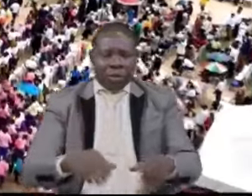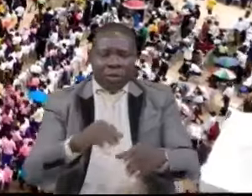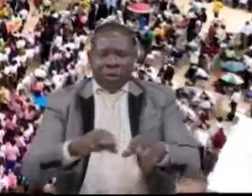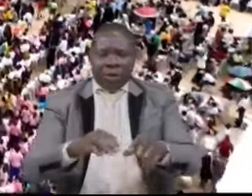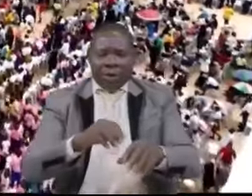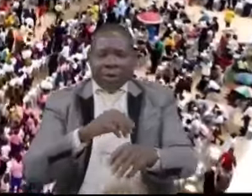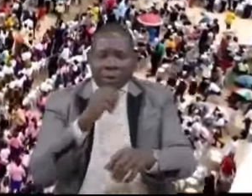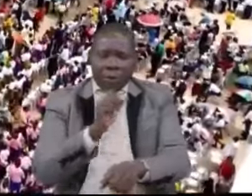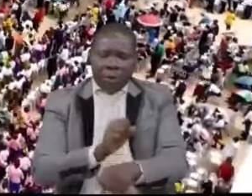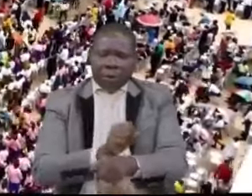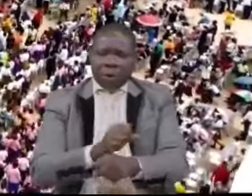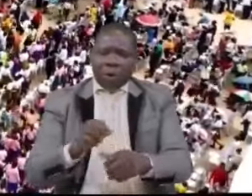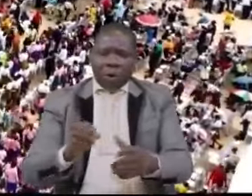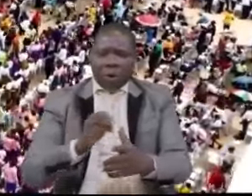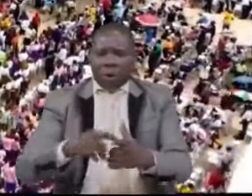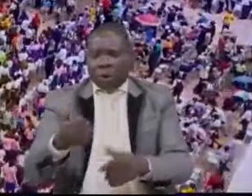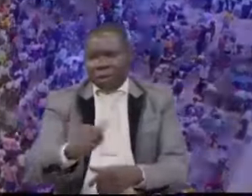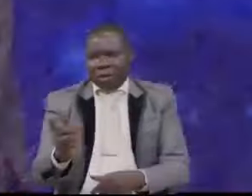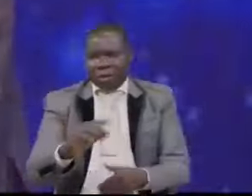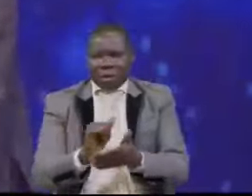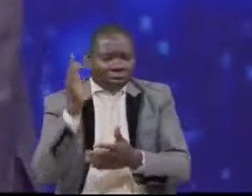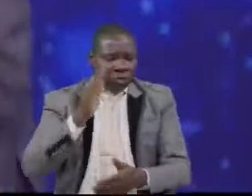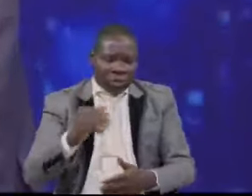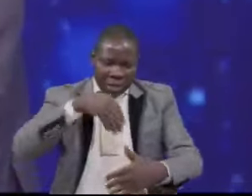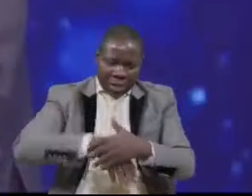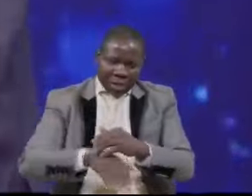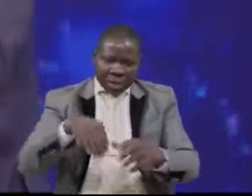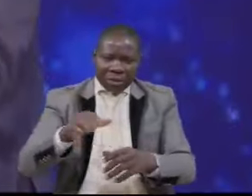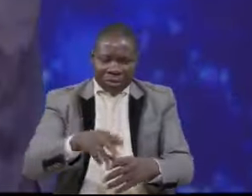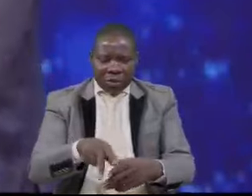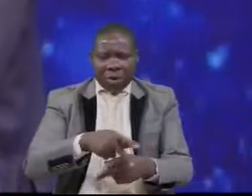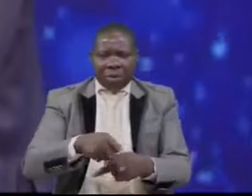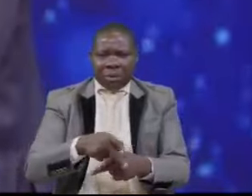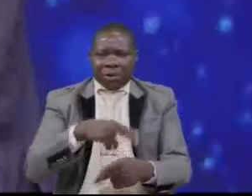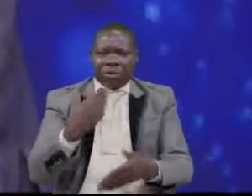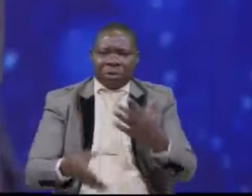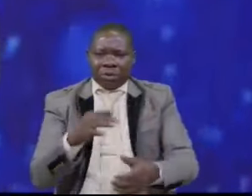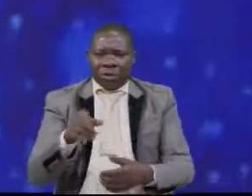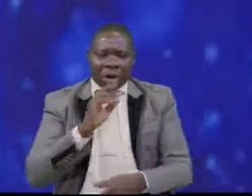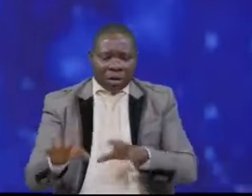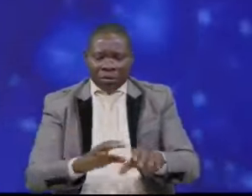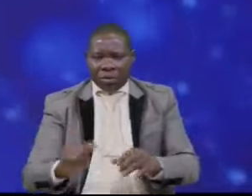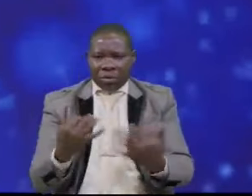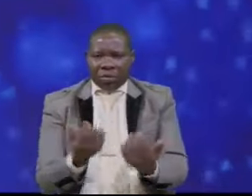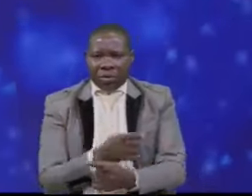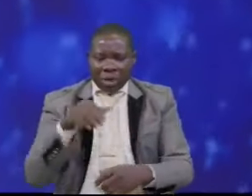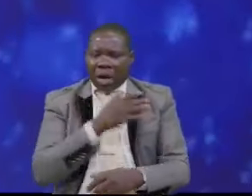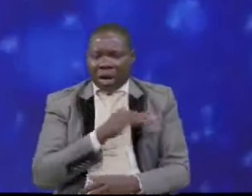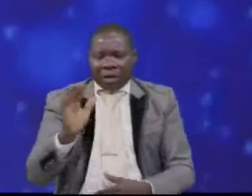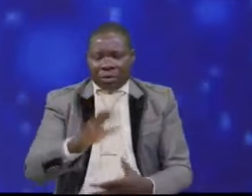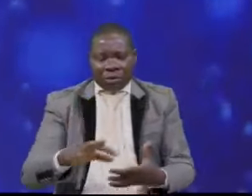you are going to get to, in your practice, what you are doing today, and in your spiritual life, of course, how can